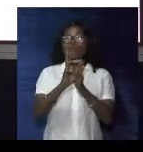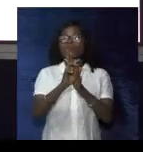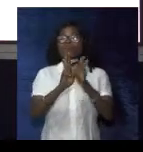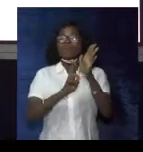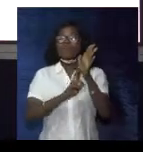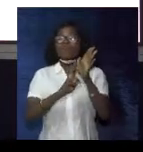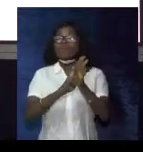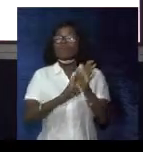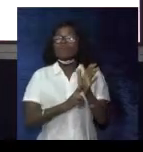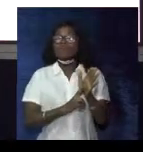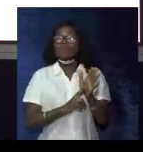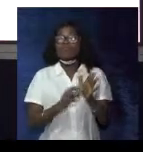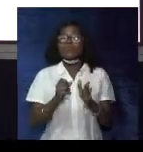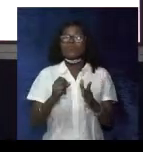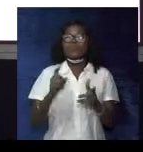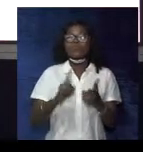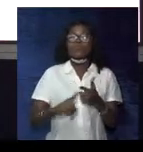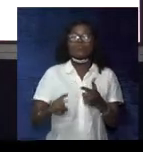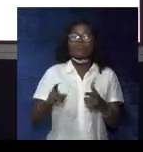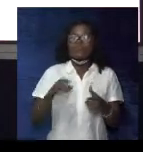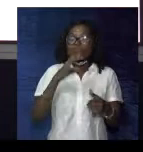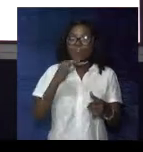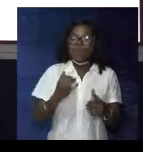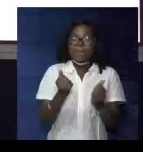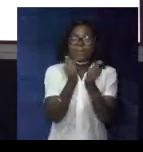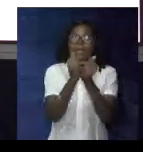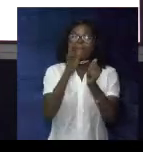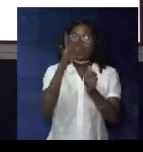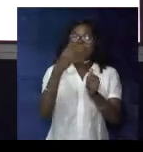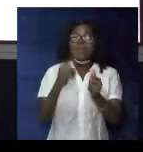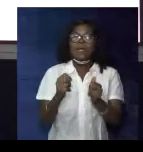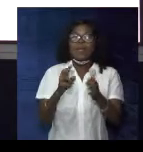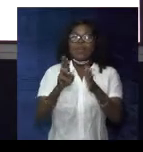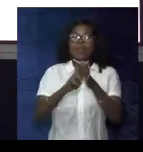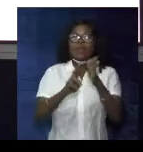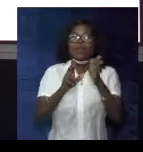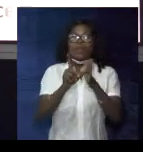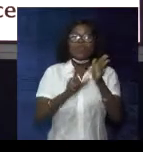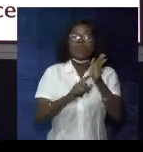you are bound by law to do it.